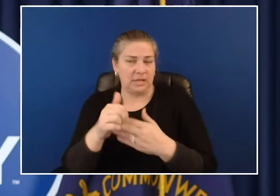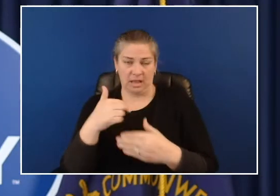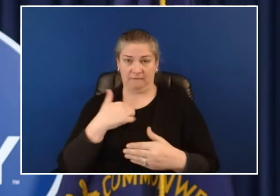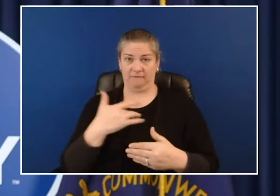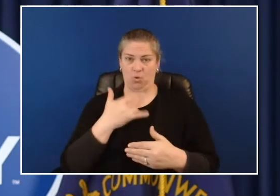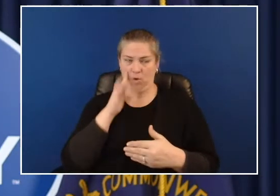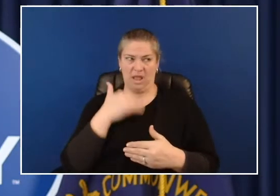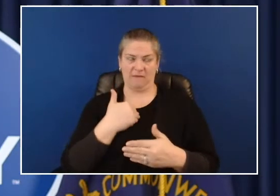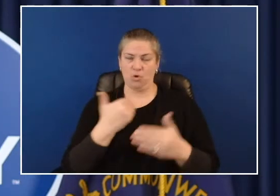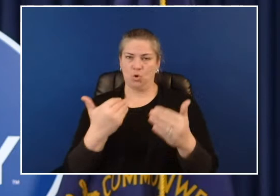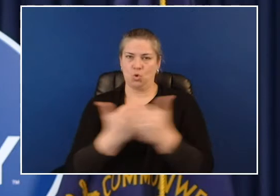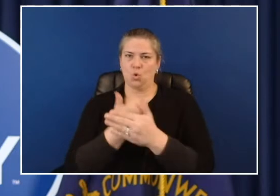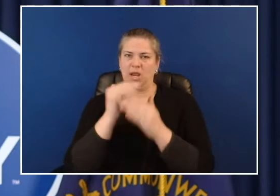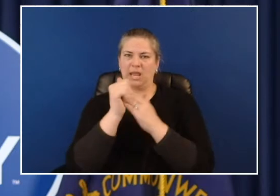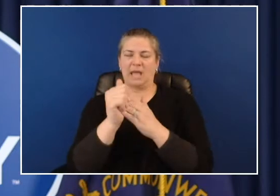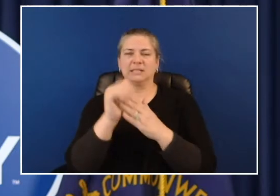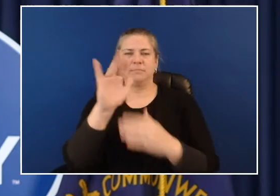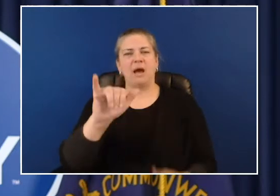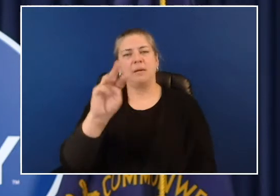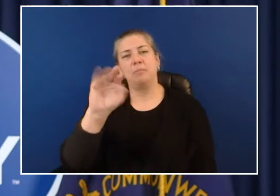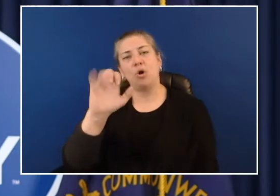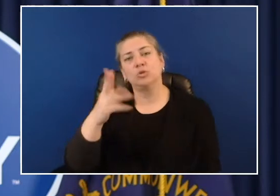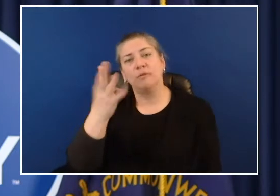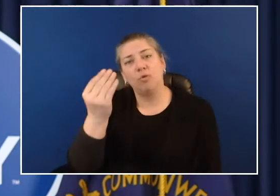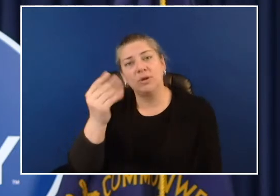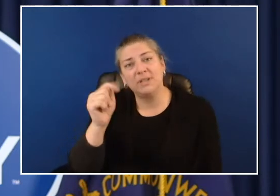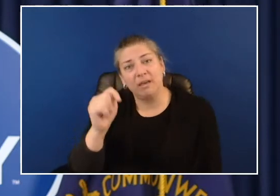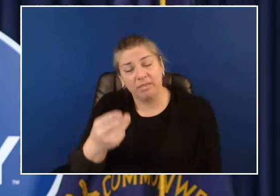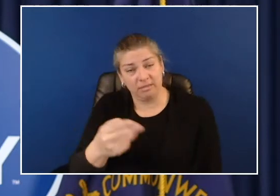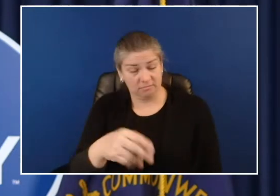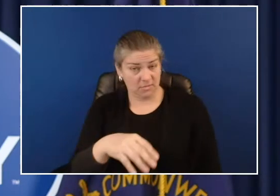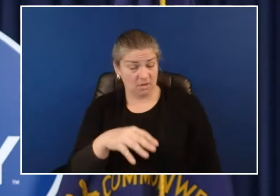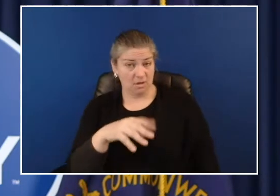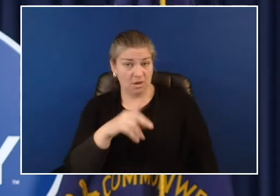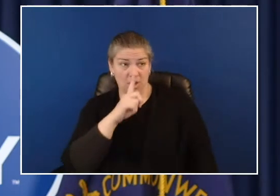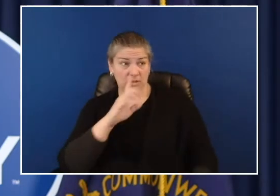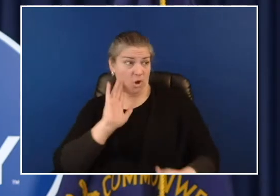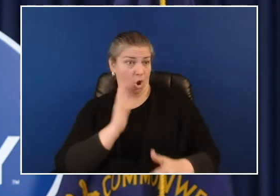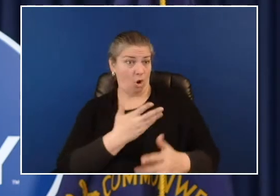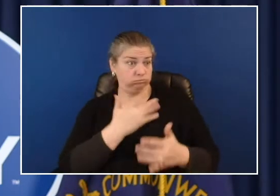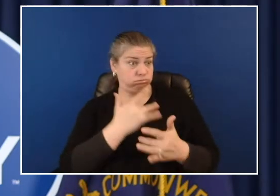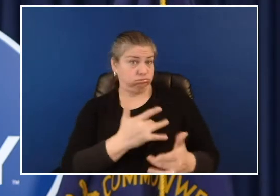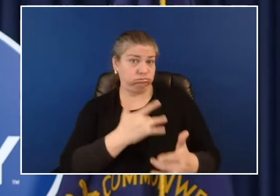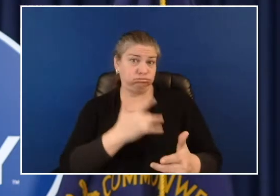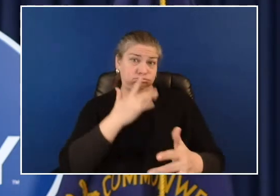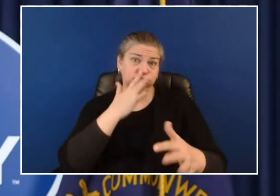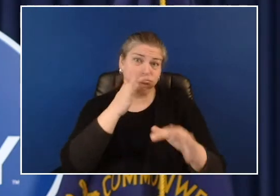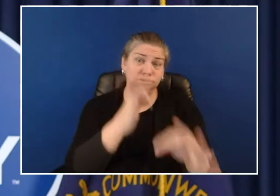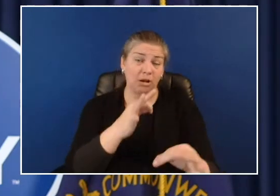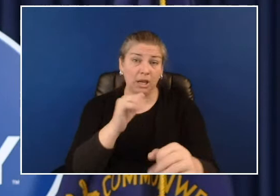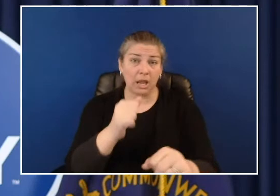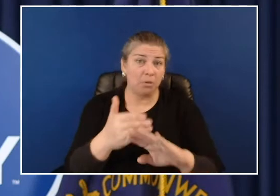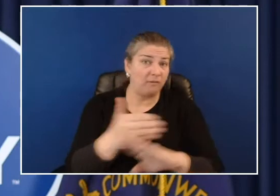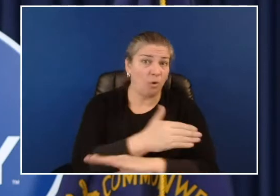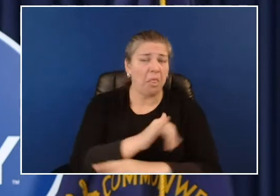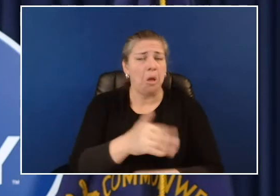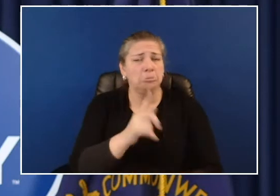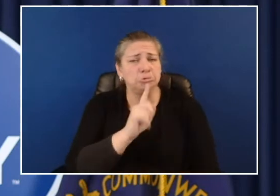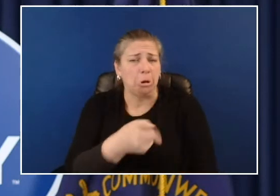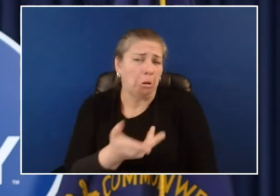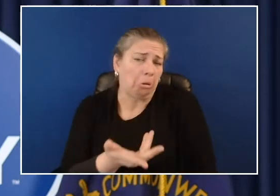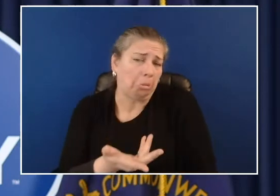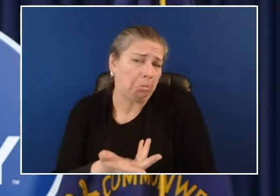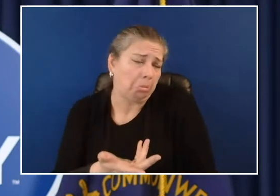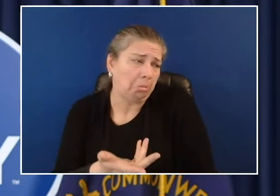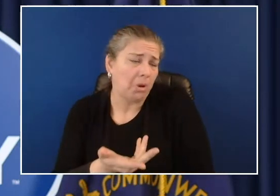14th. Is it possible that our trends are going so well we could reach there earlier? Sure. I don't know if our guidance would be ready, but we